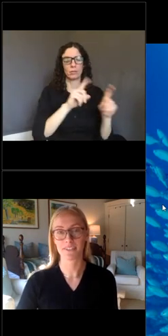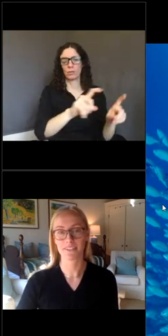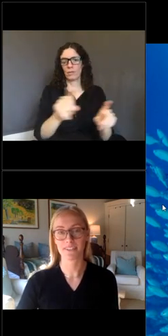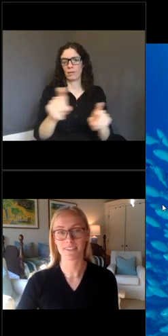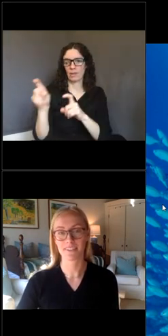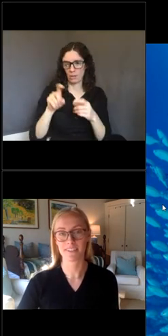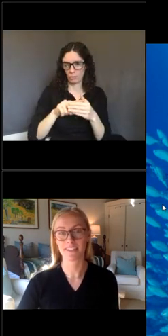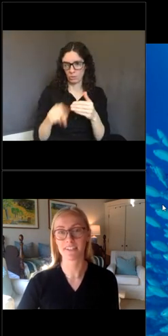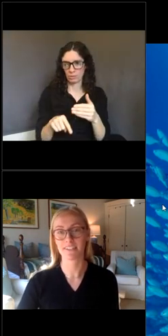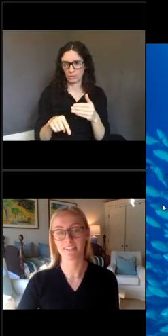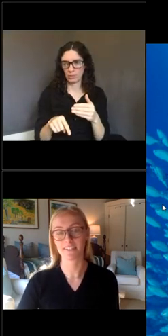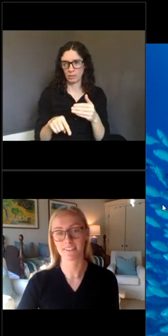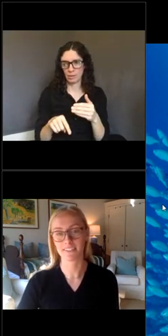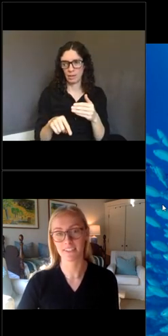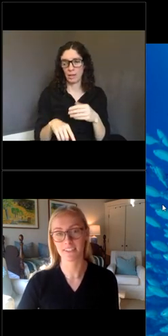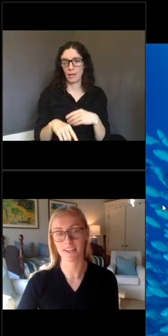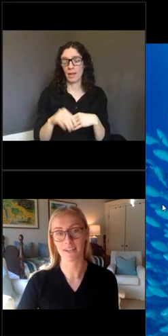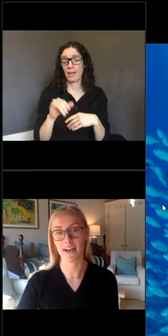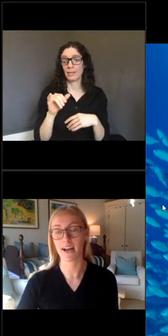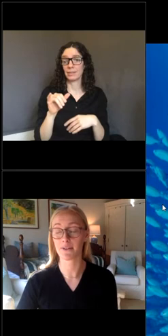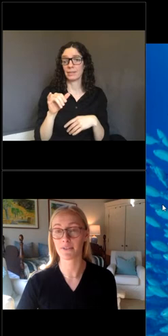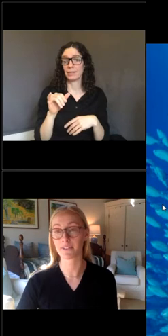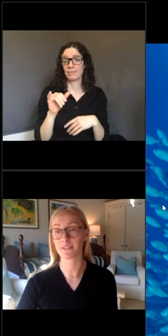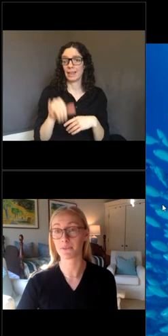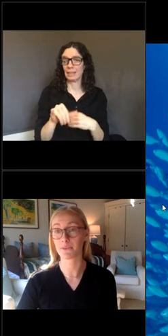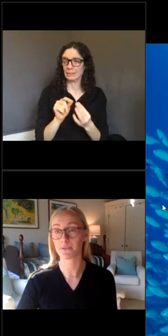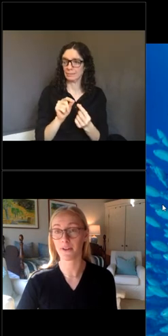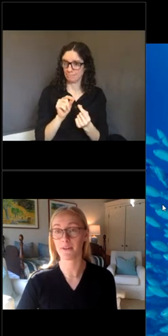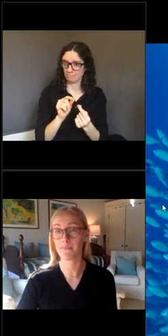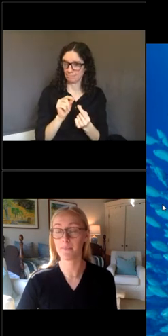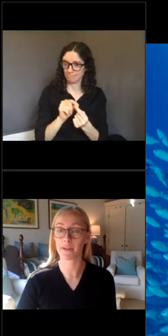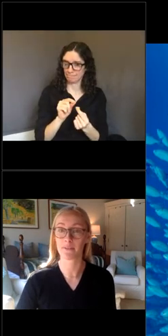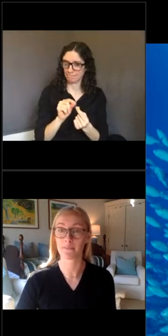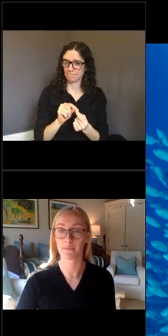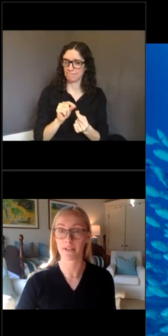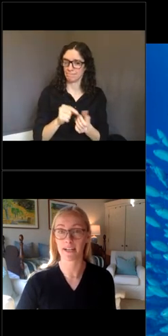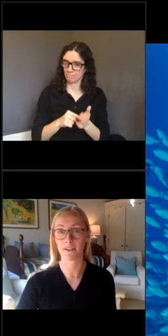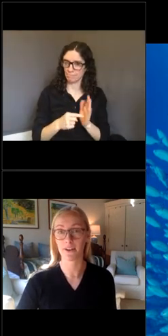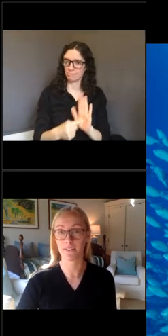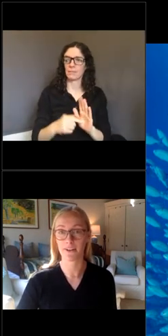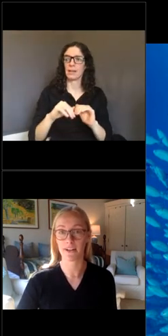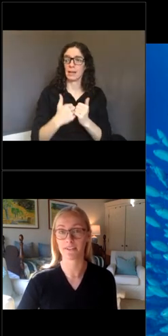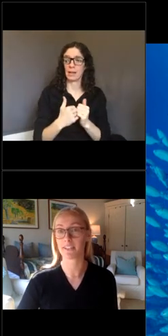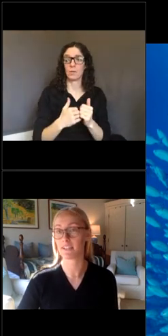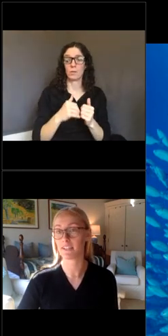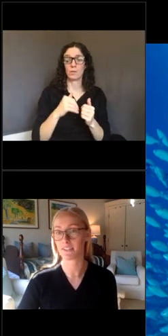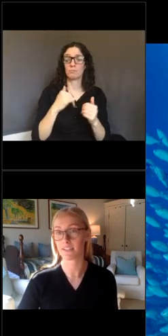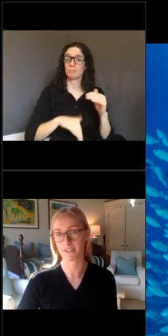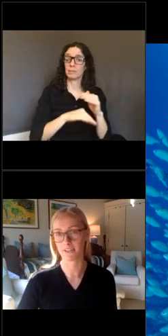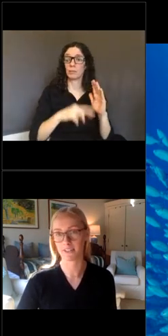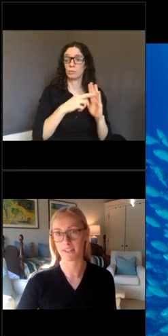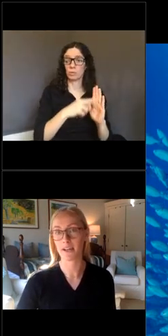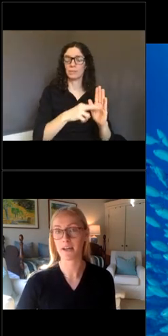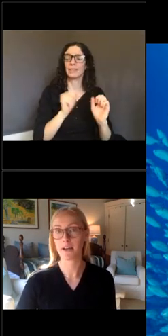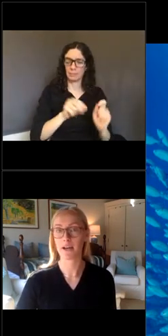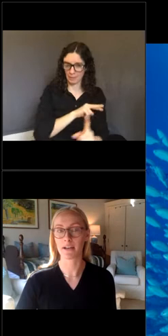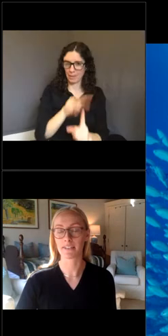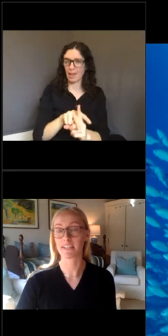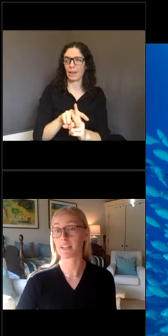which detailed how these rules of thumb can be applied on the ground